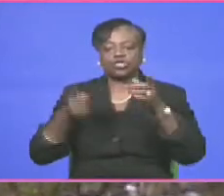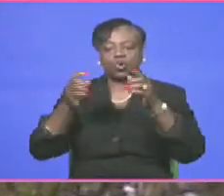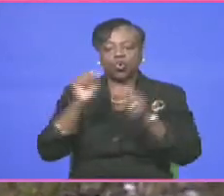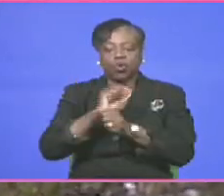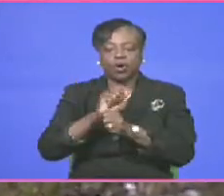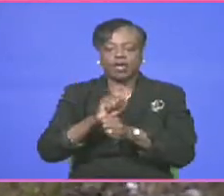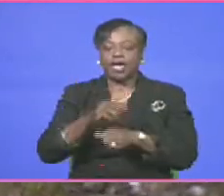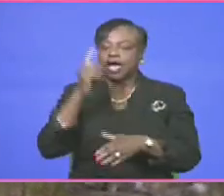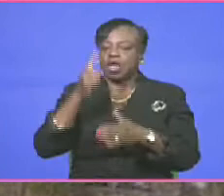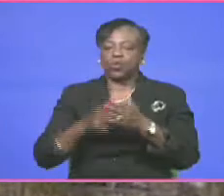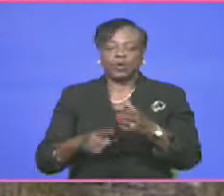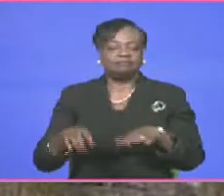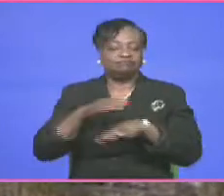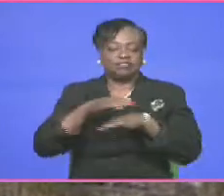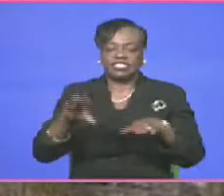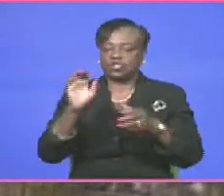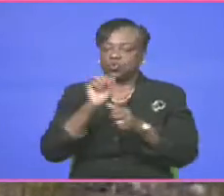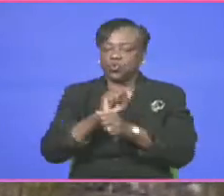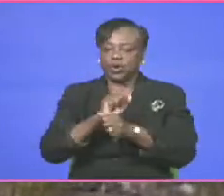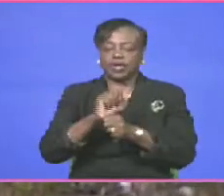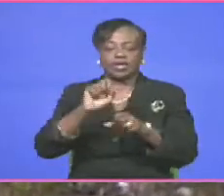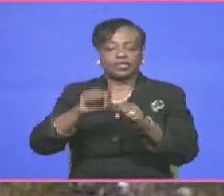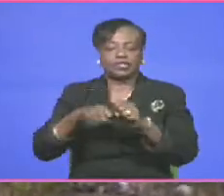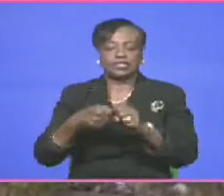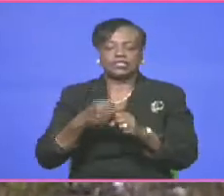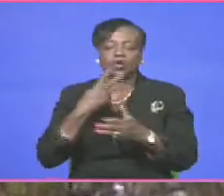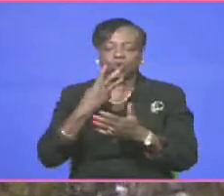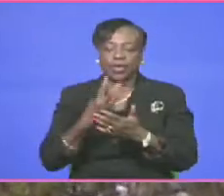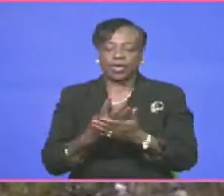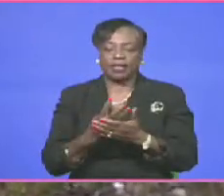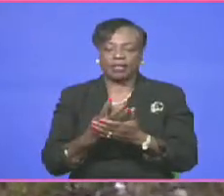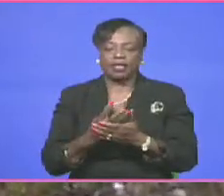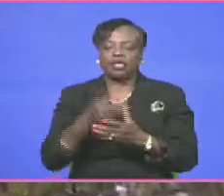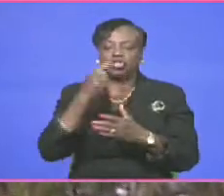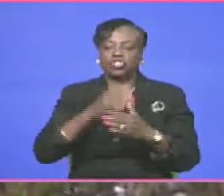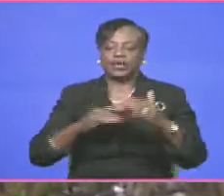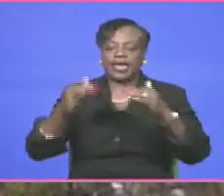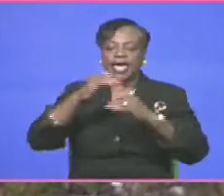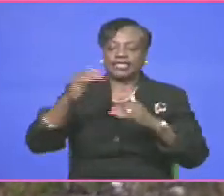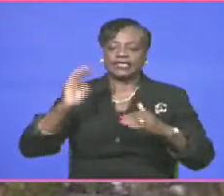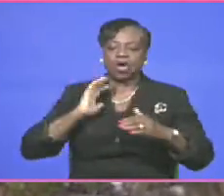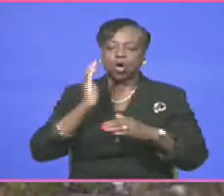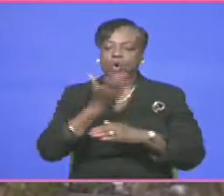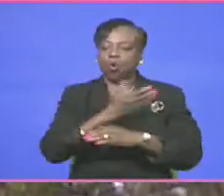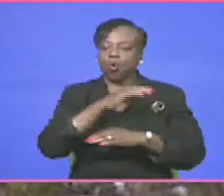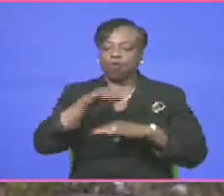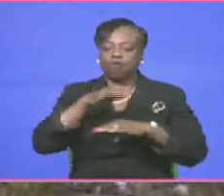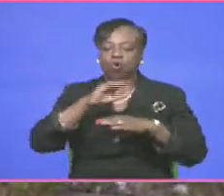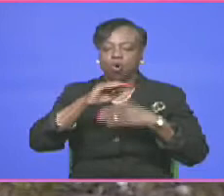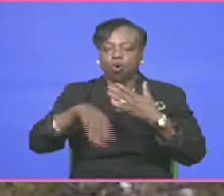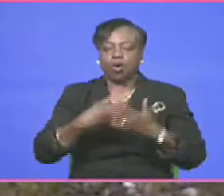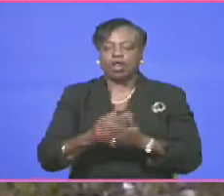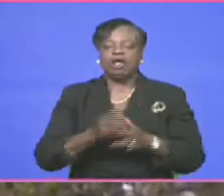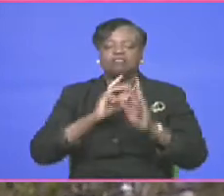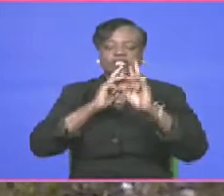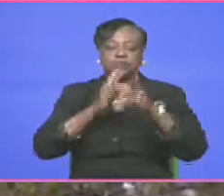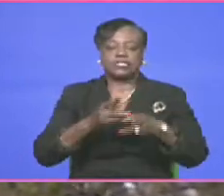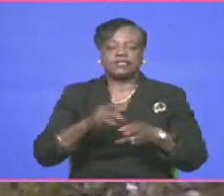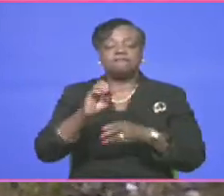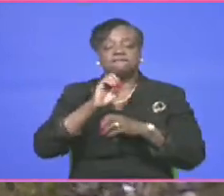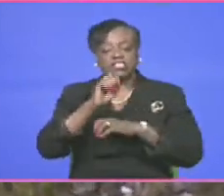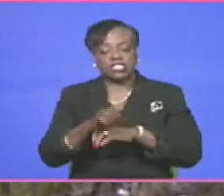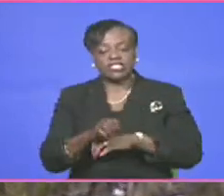so well, all with the overall objective being to enhance our overall response and efficiency in the event